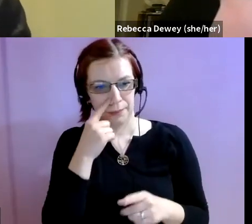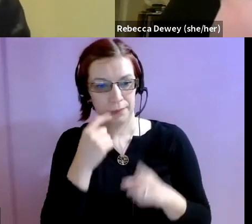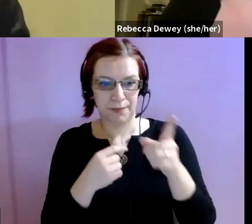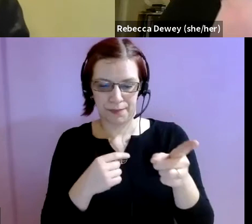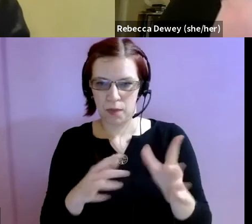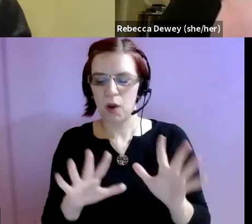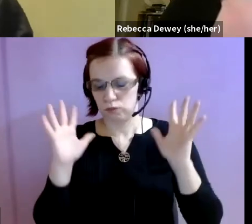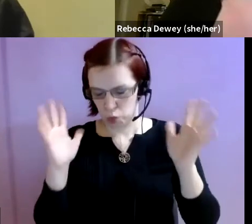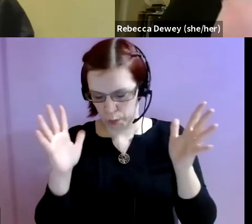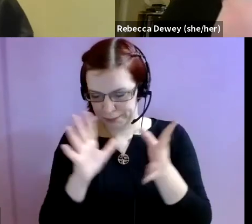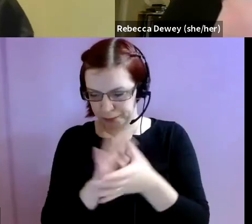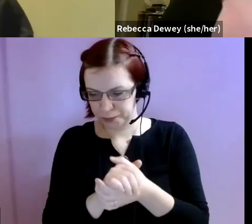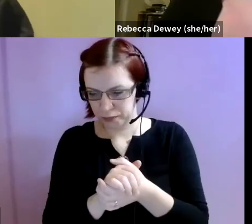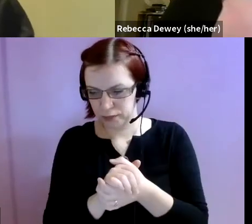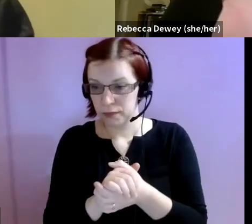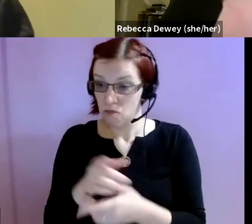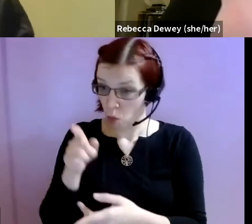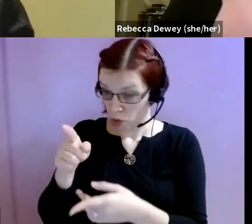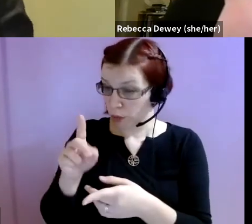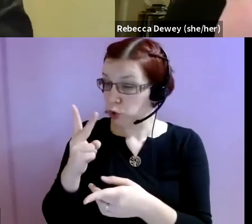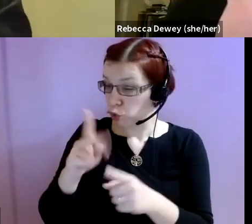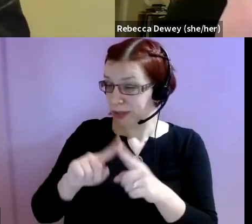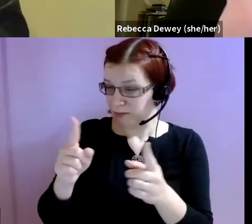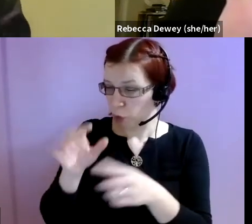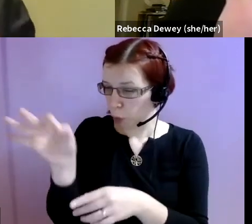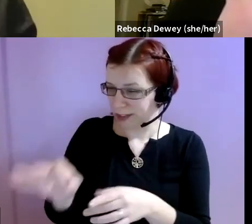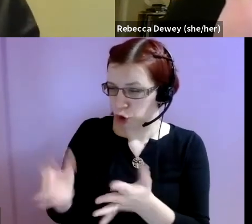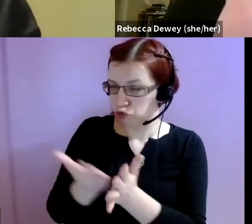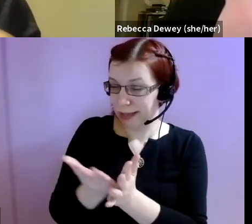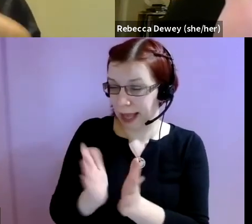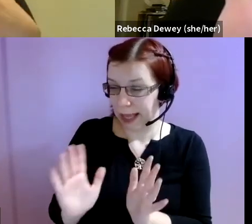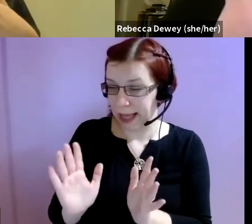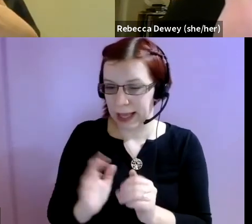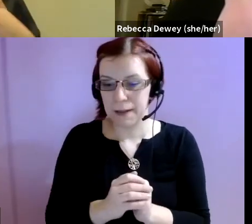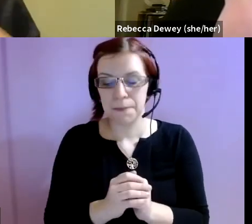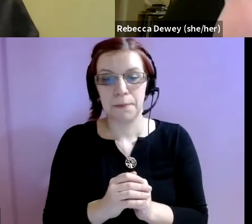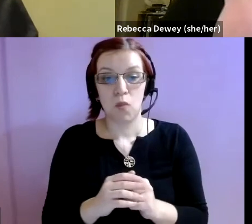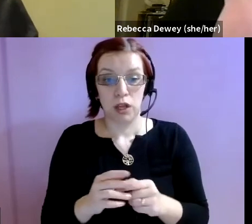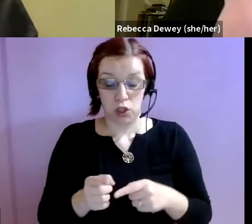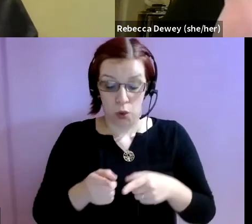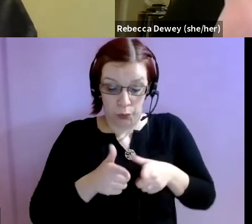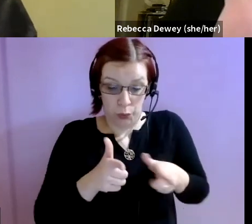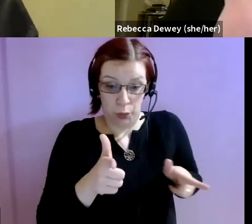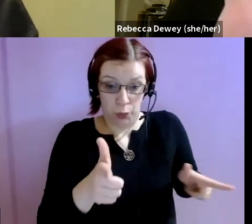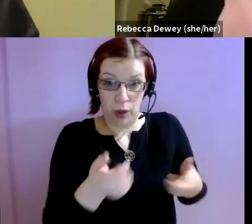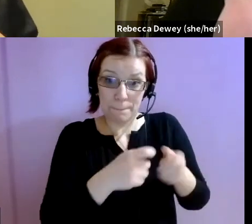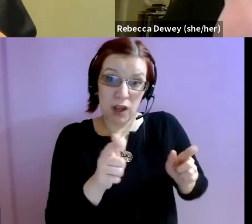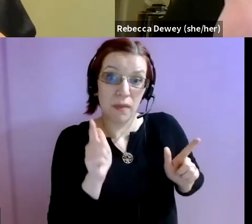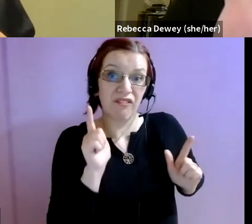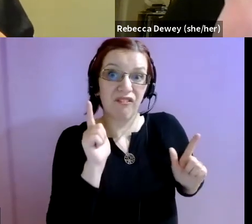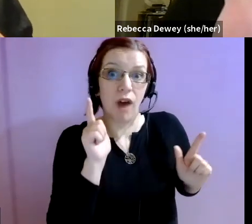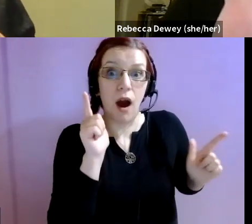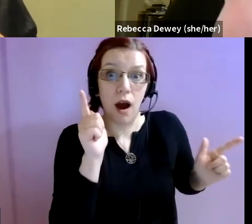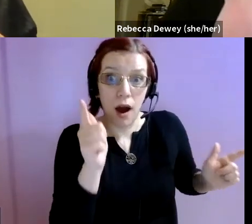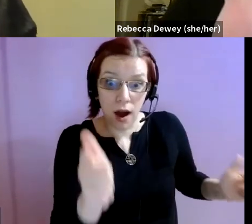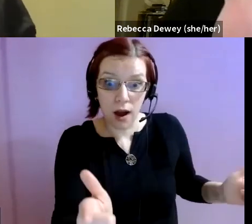So those are slightly different things. So as you make the arms bigger,